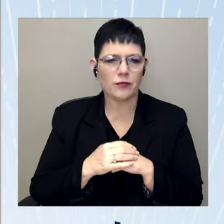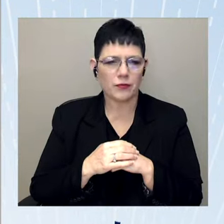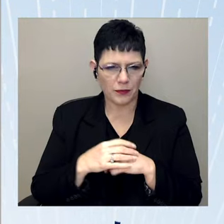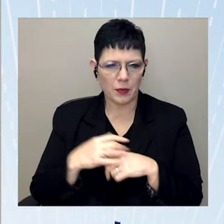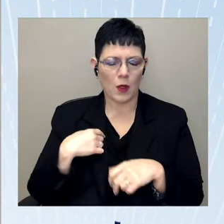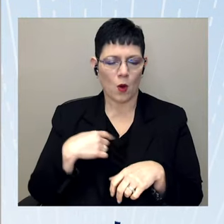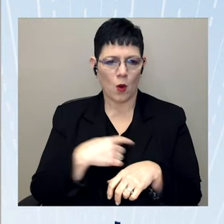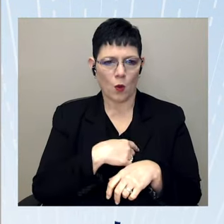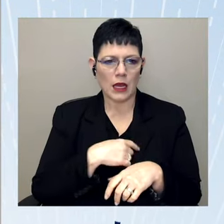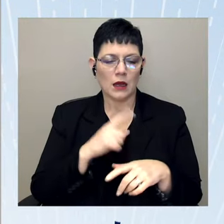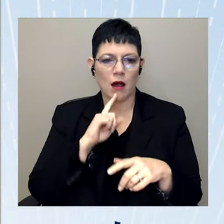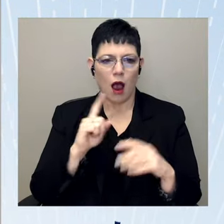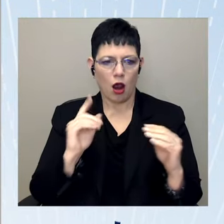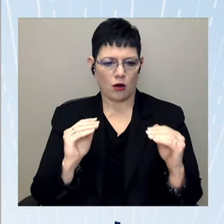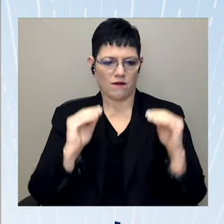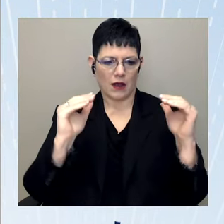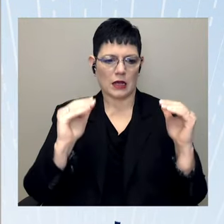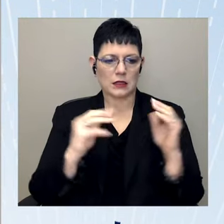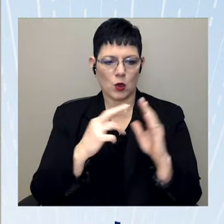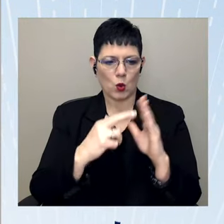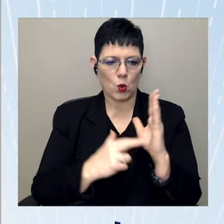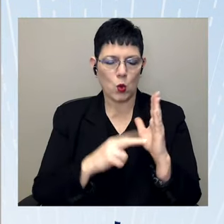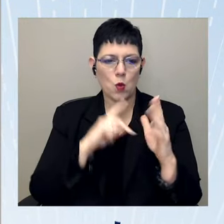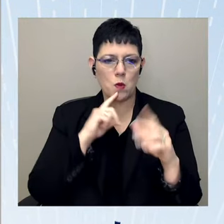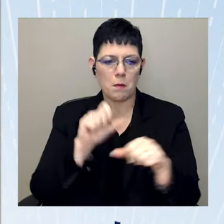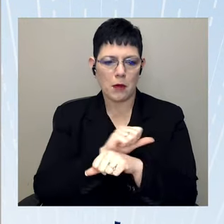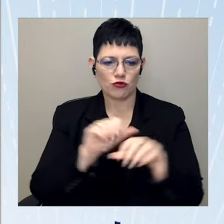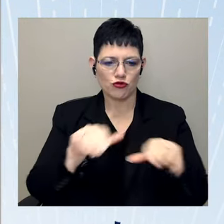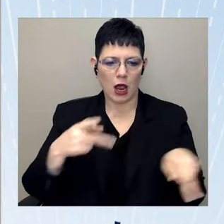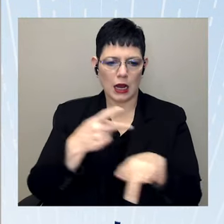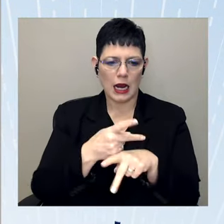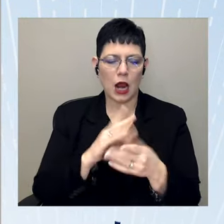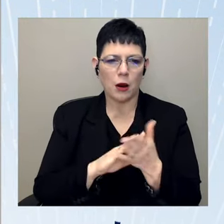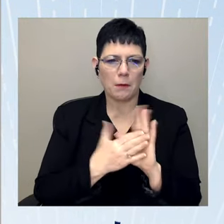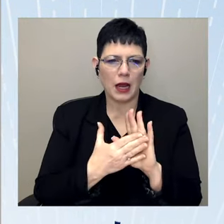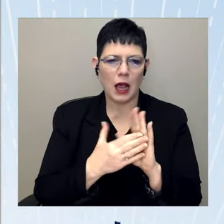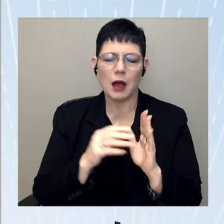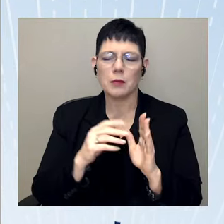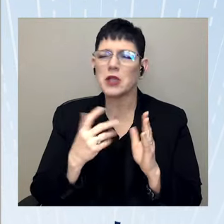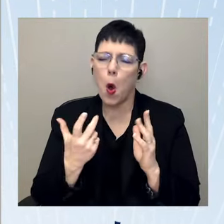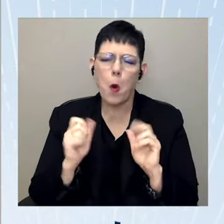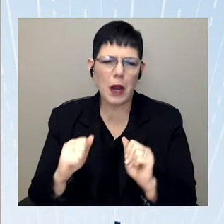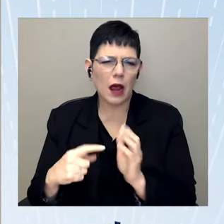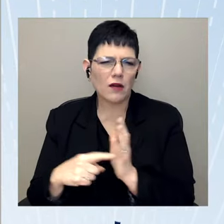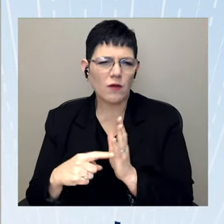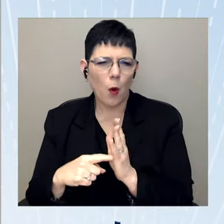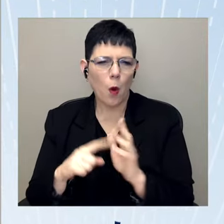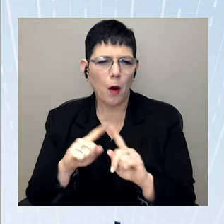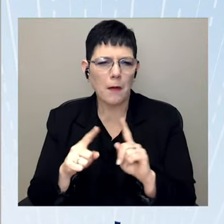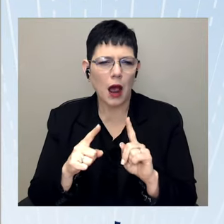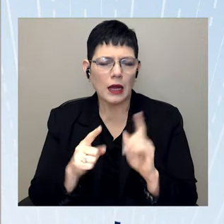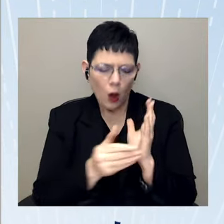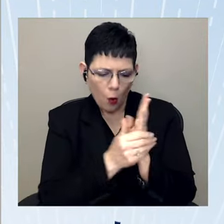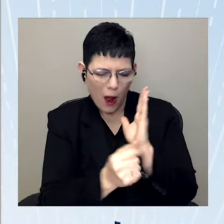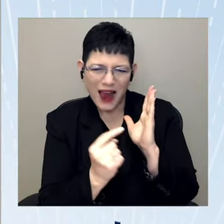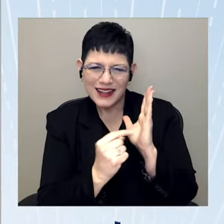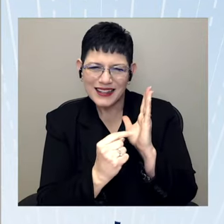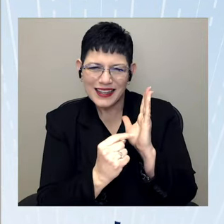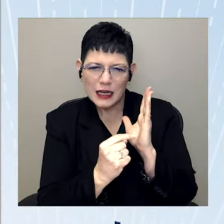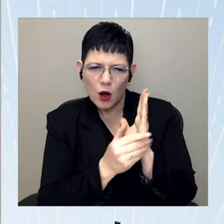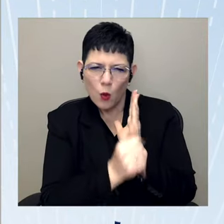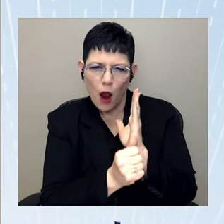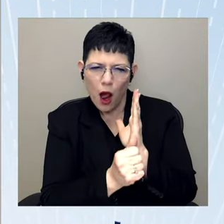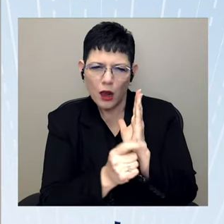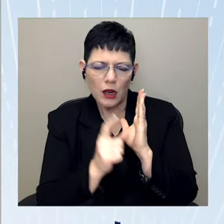a rule to make sure childcare becomes not just more affordable, but more quality for hundreds